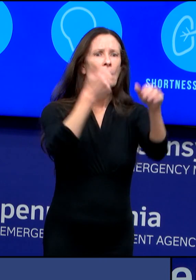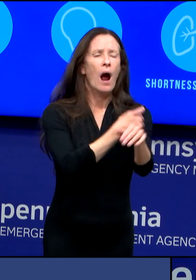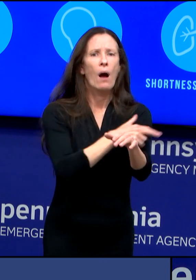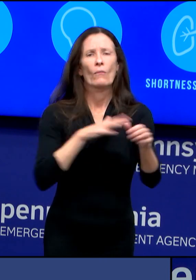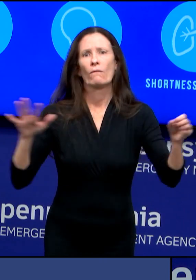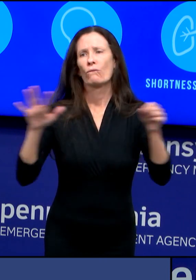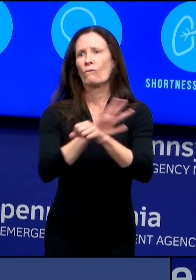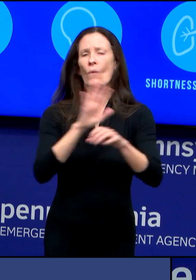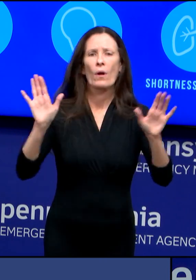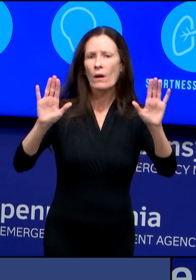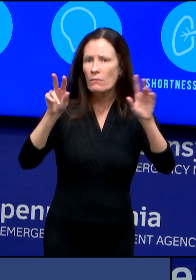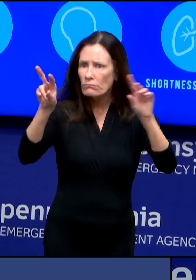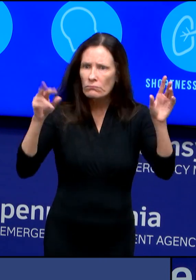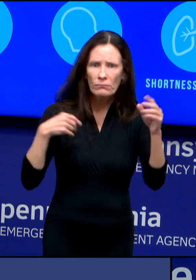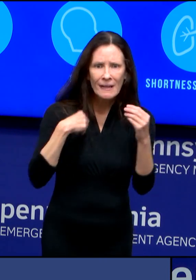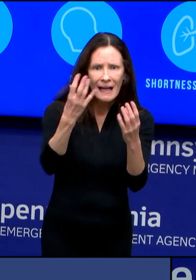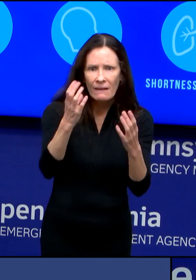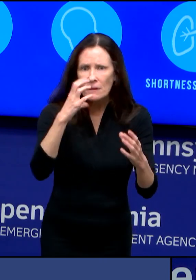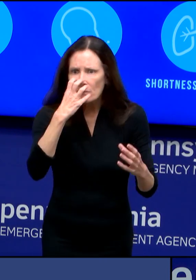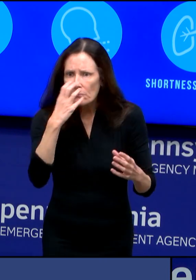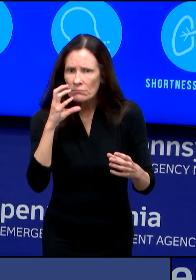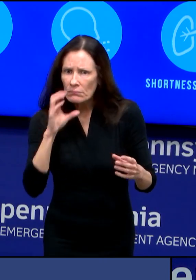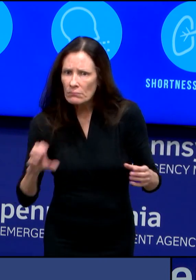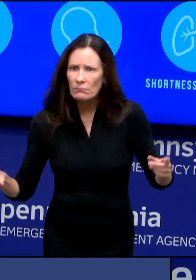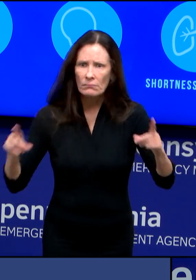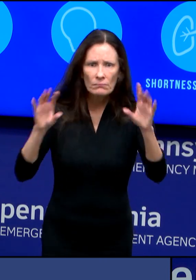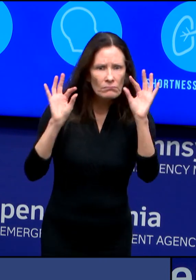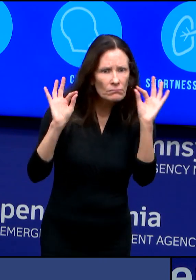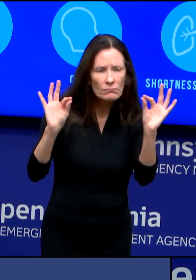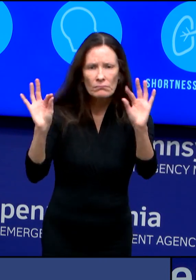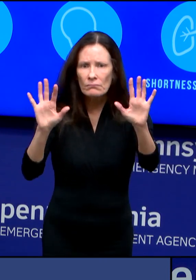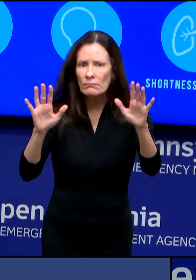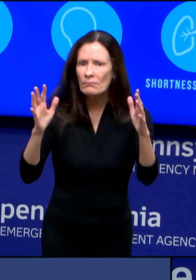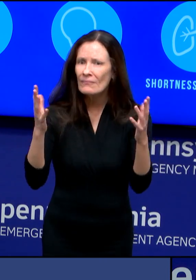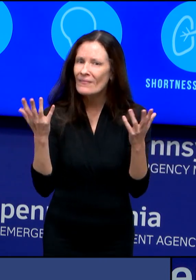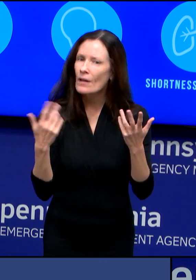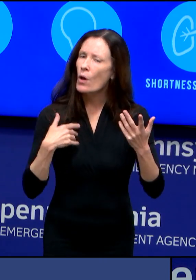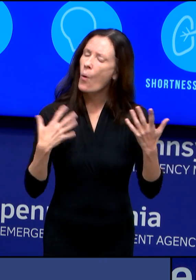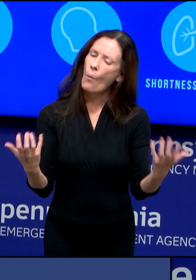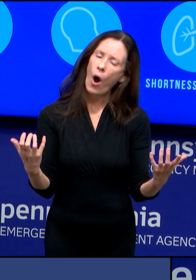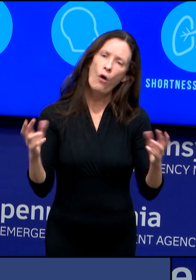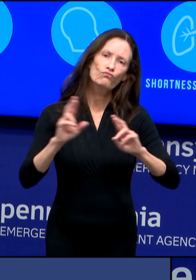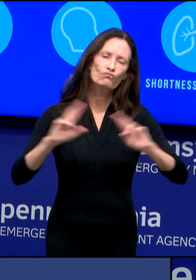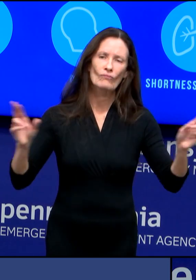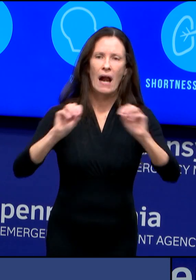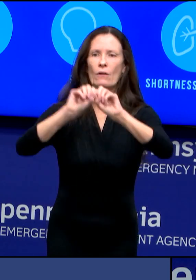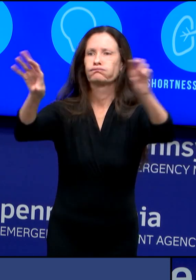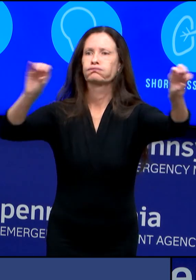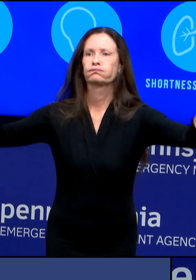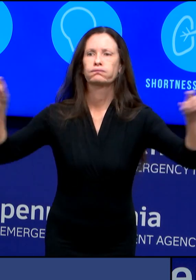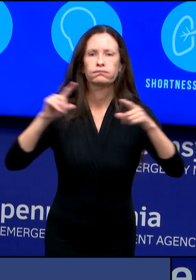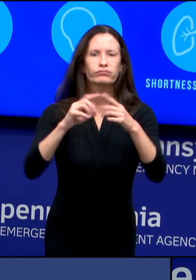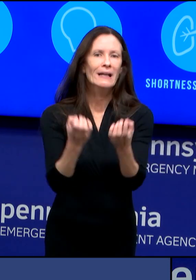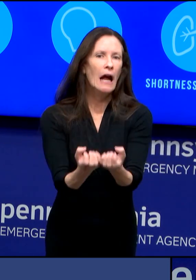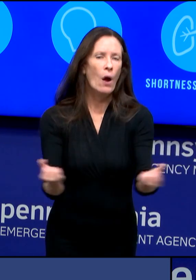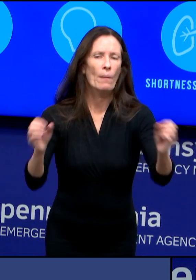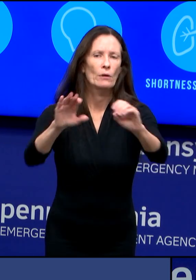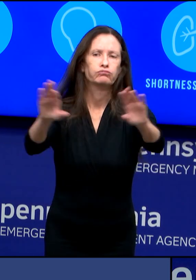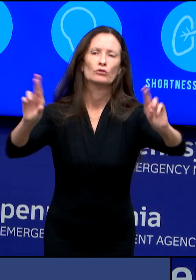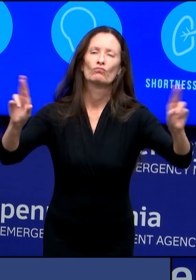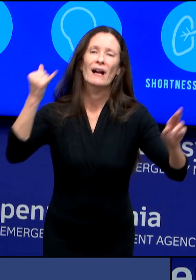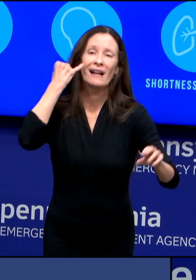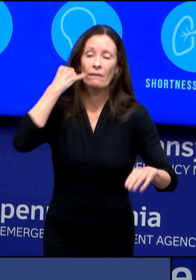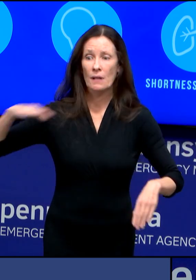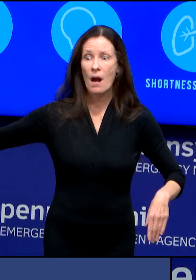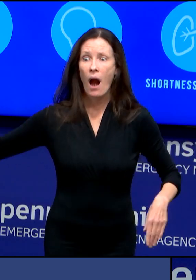are trying to prevent but could happen over the next number of weeks. In addition, a follow-up to that, Secretary Levine, do you